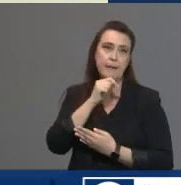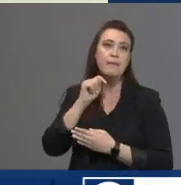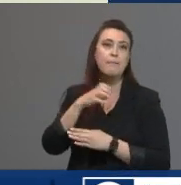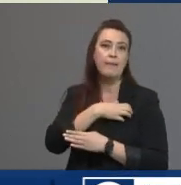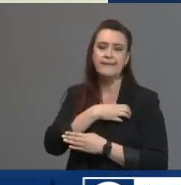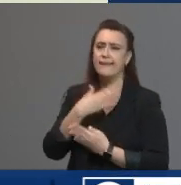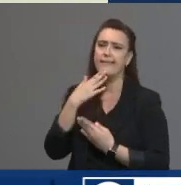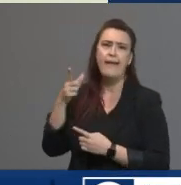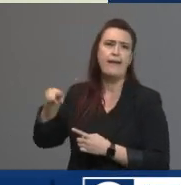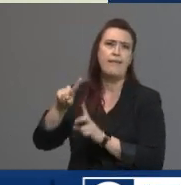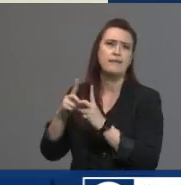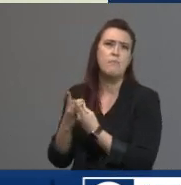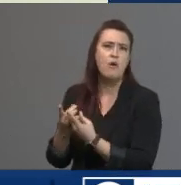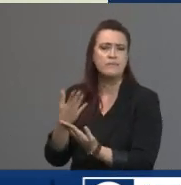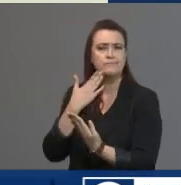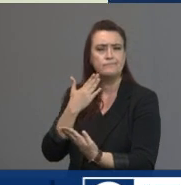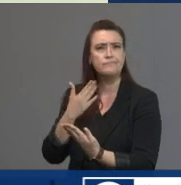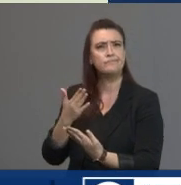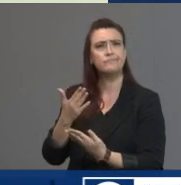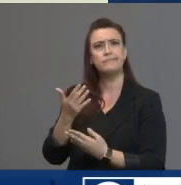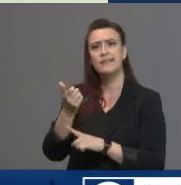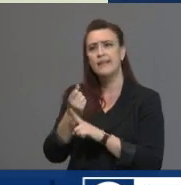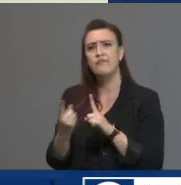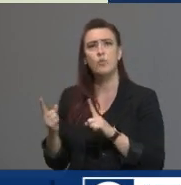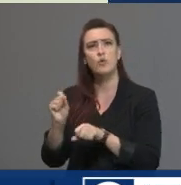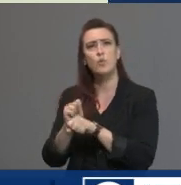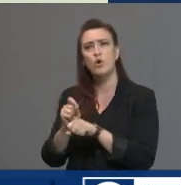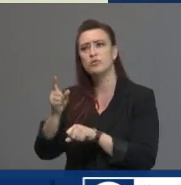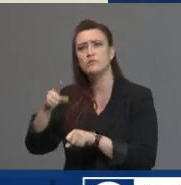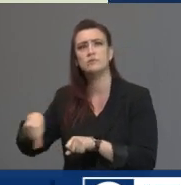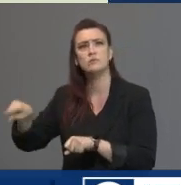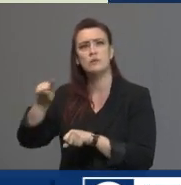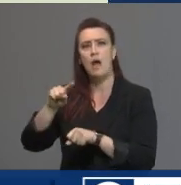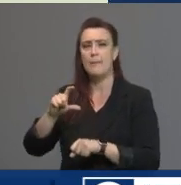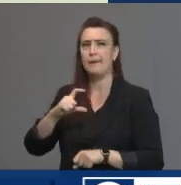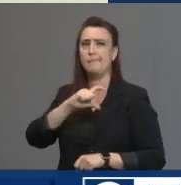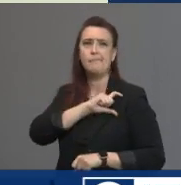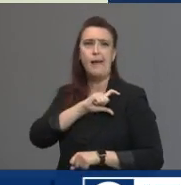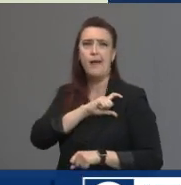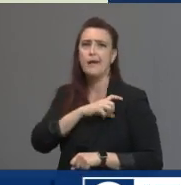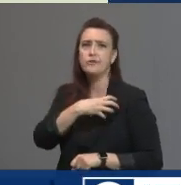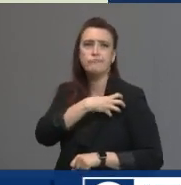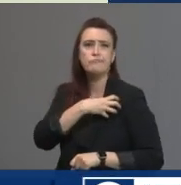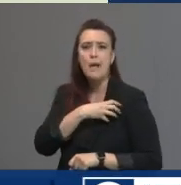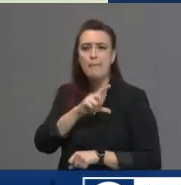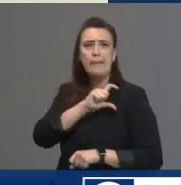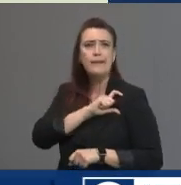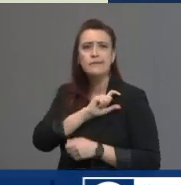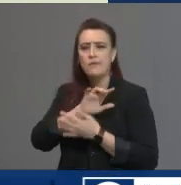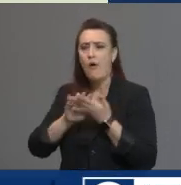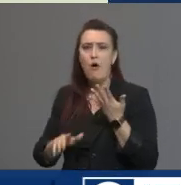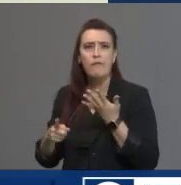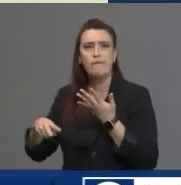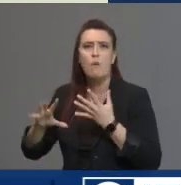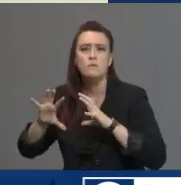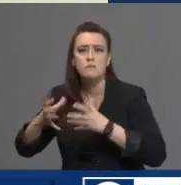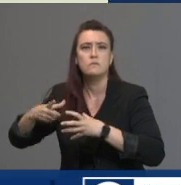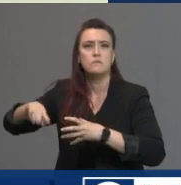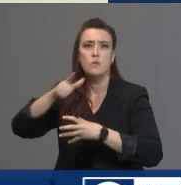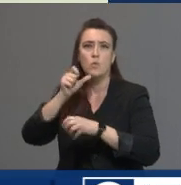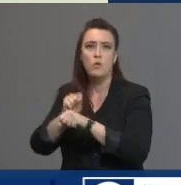Tempe Police Department. I want to thank all of our men and women that wear the badge and protect us.